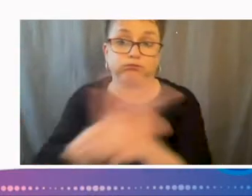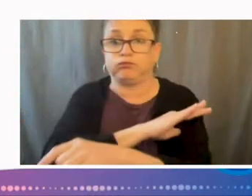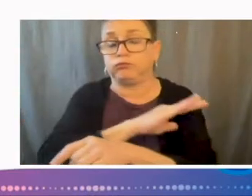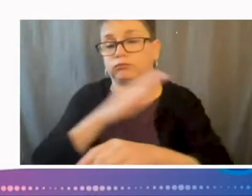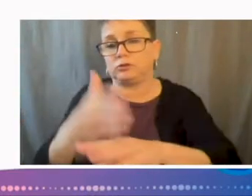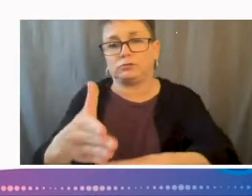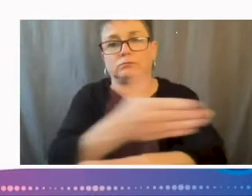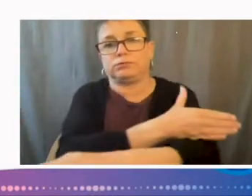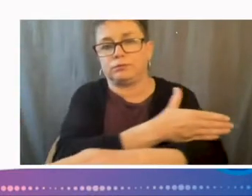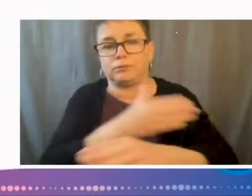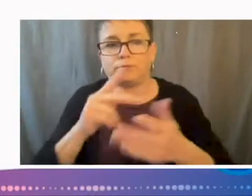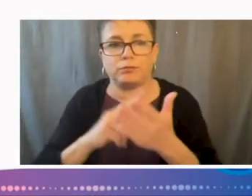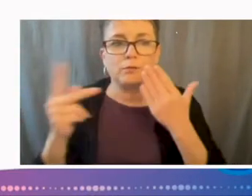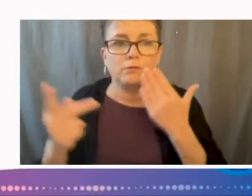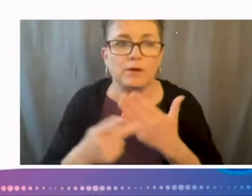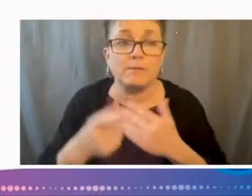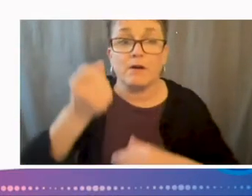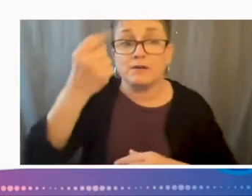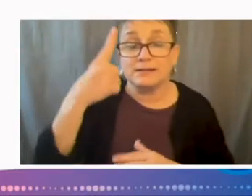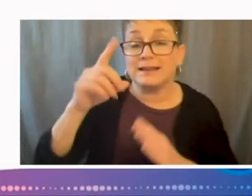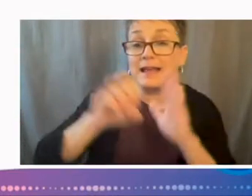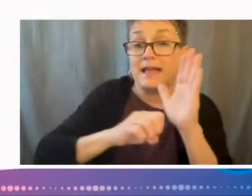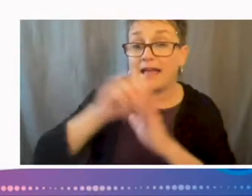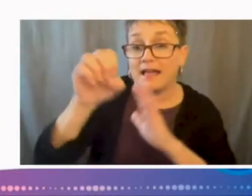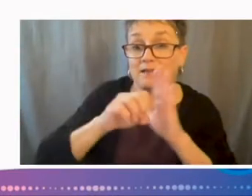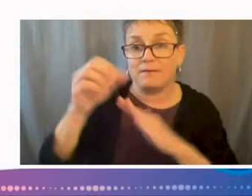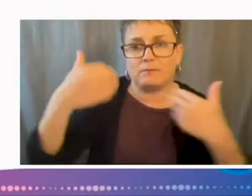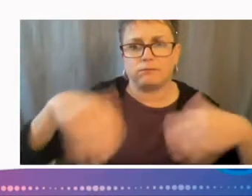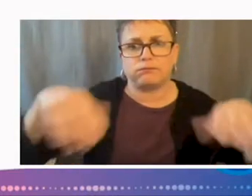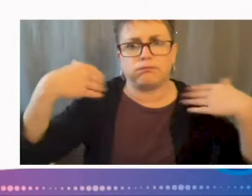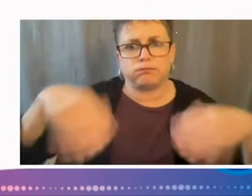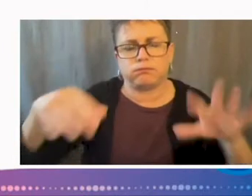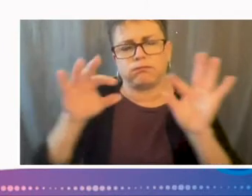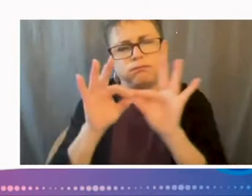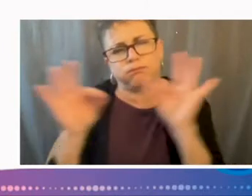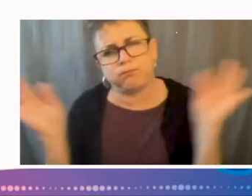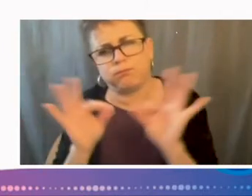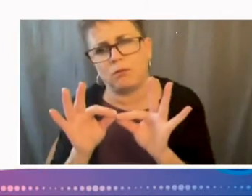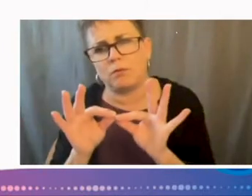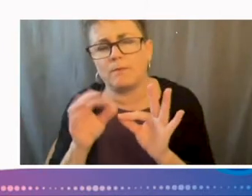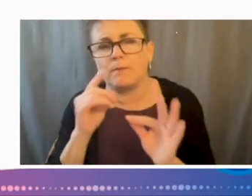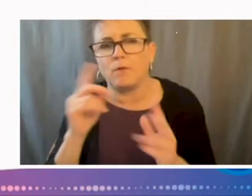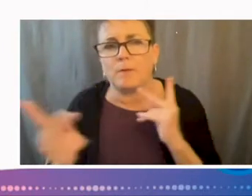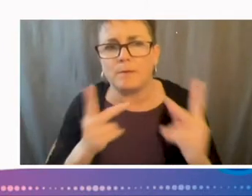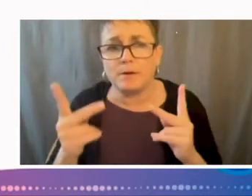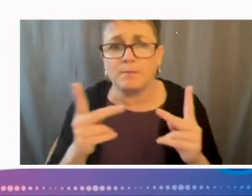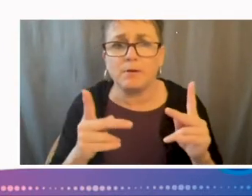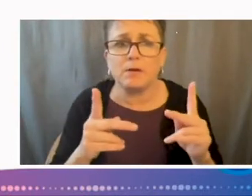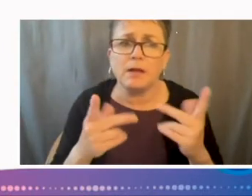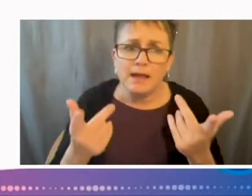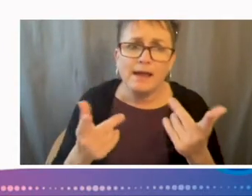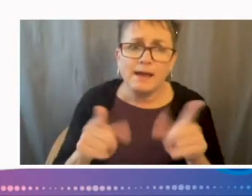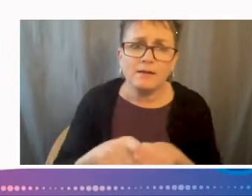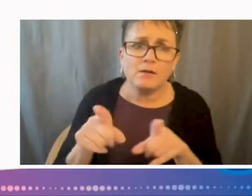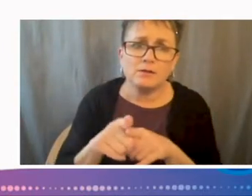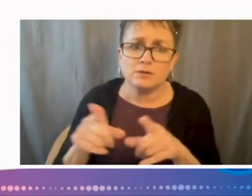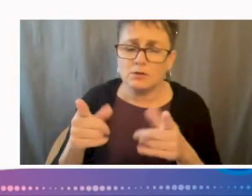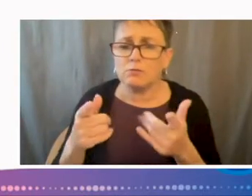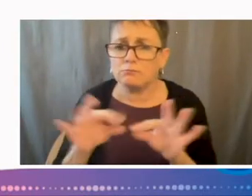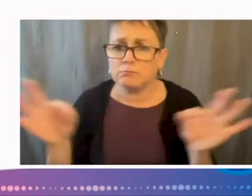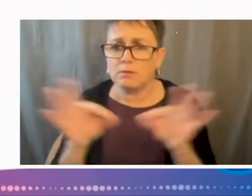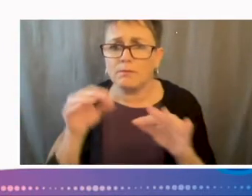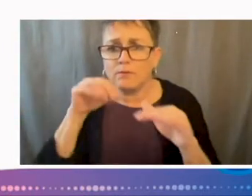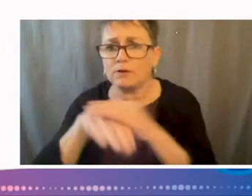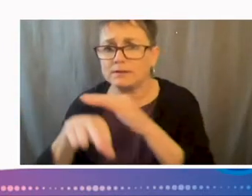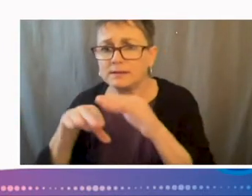Light Rail Operations understands that elevators are of enormous importance and are also an essential accessibility tool for our customers with